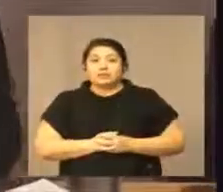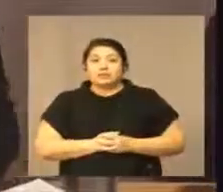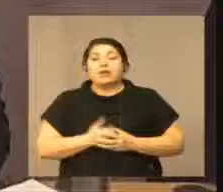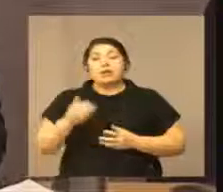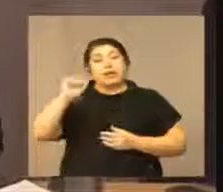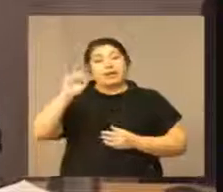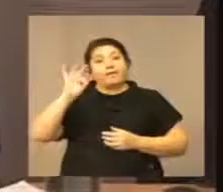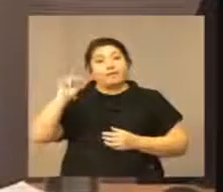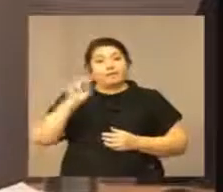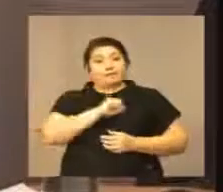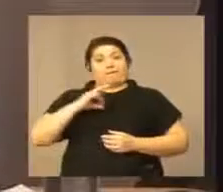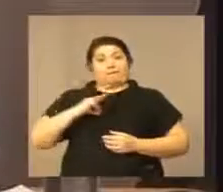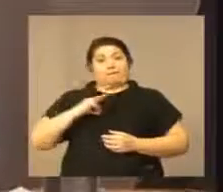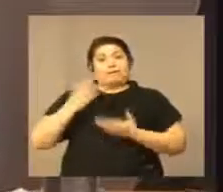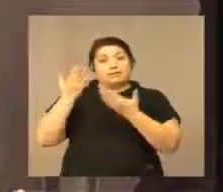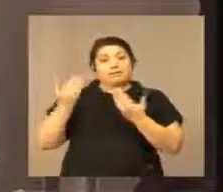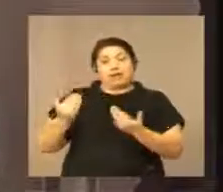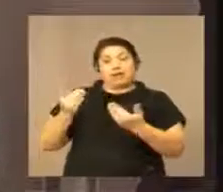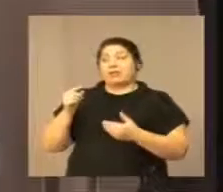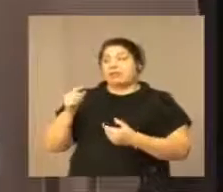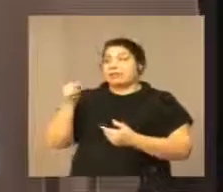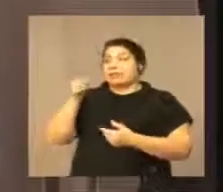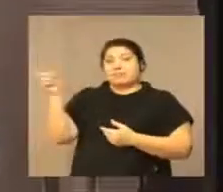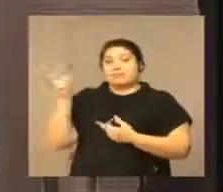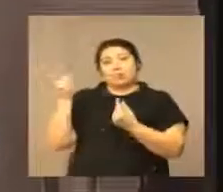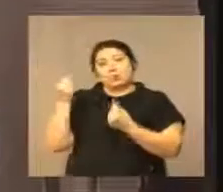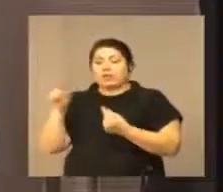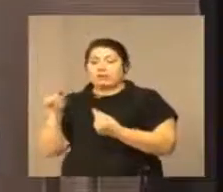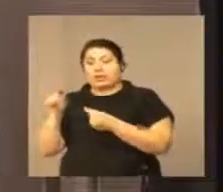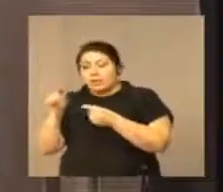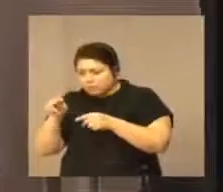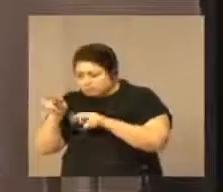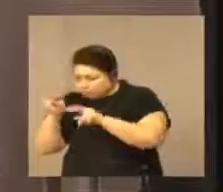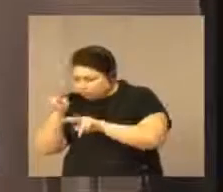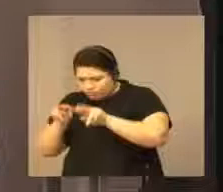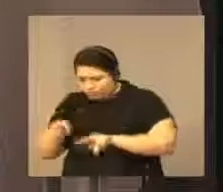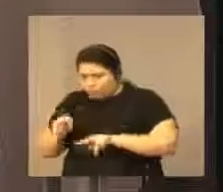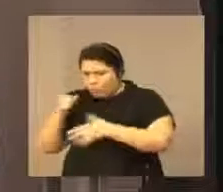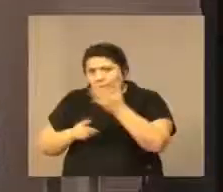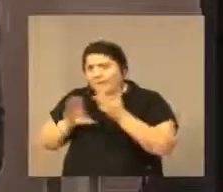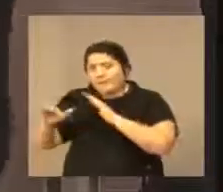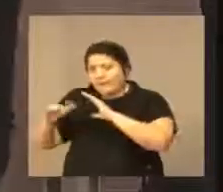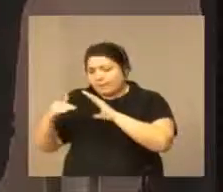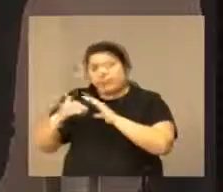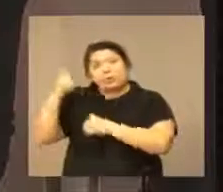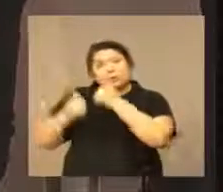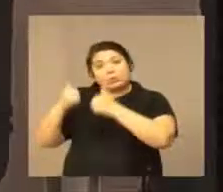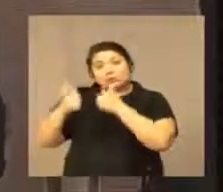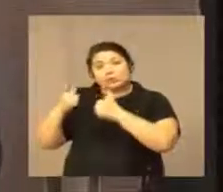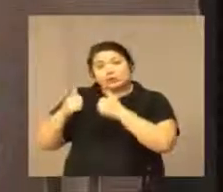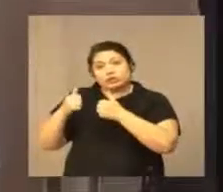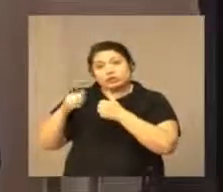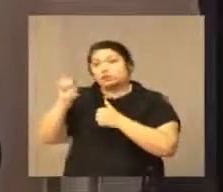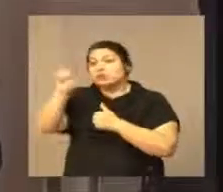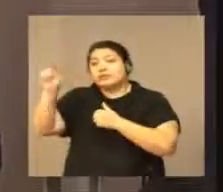the AFN staff on the side that are kind of vetting the questions for us and kind of giving me advice as which one of you